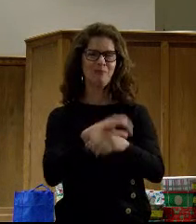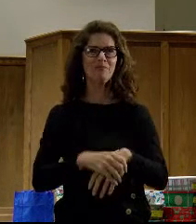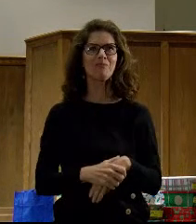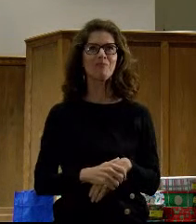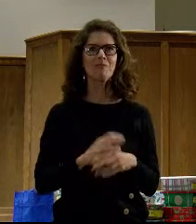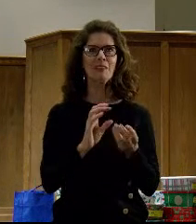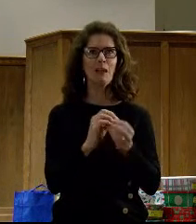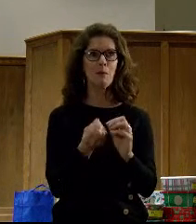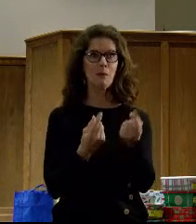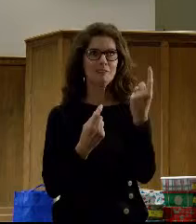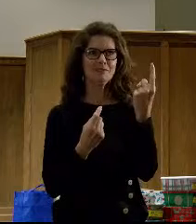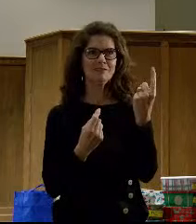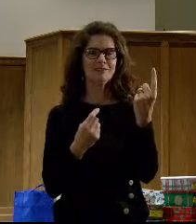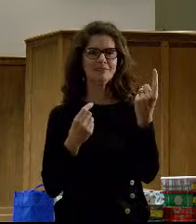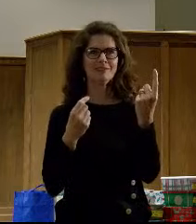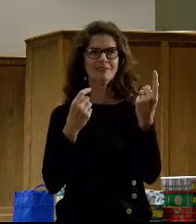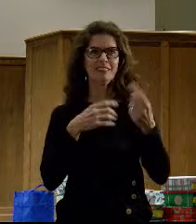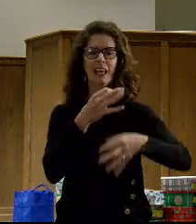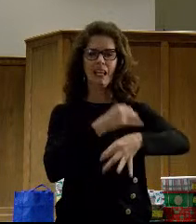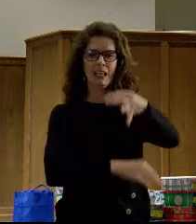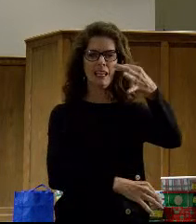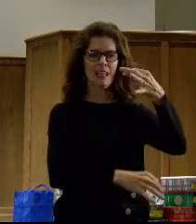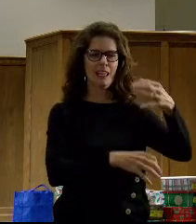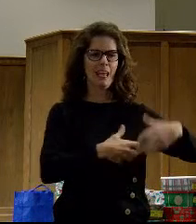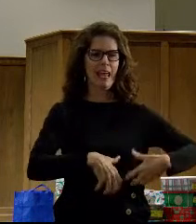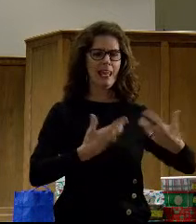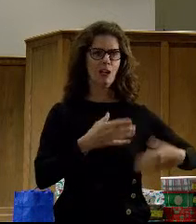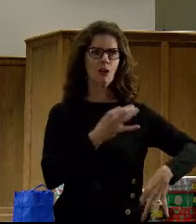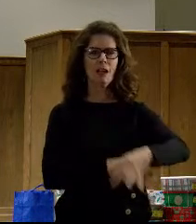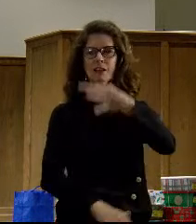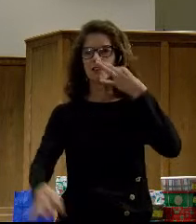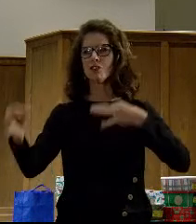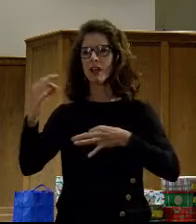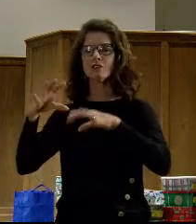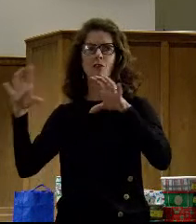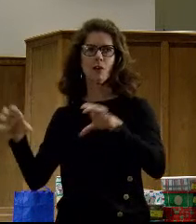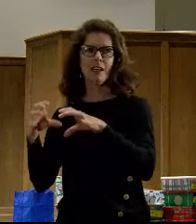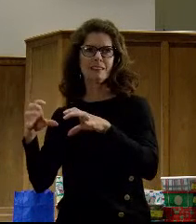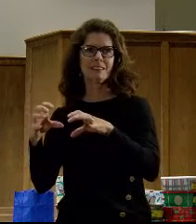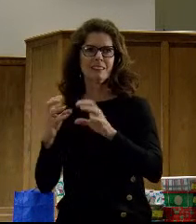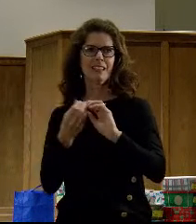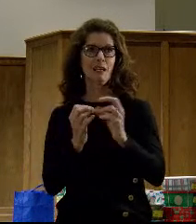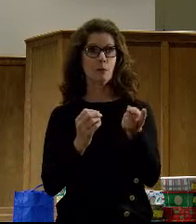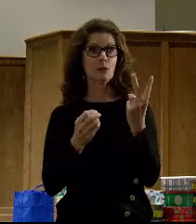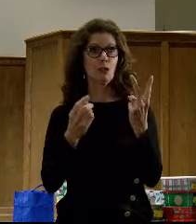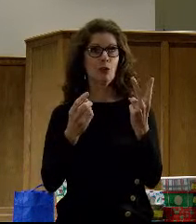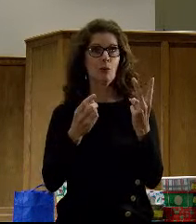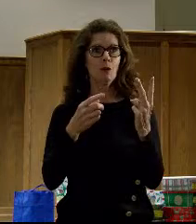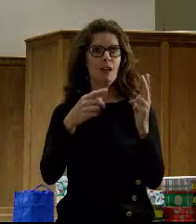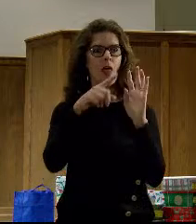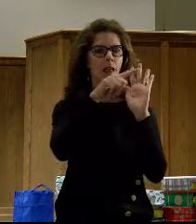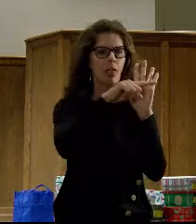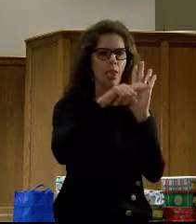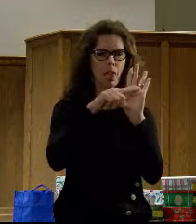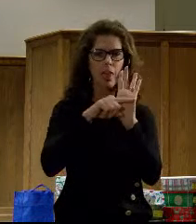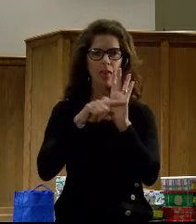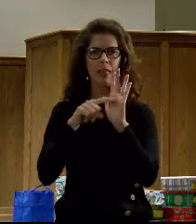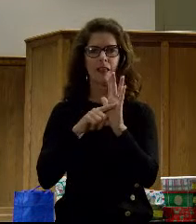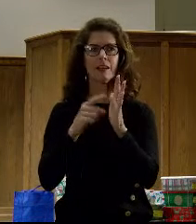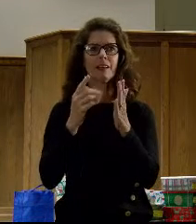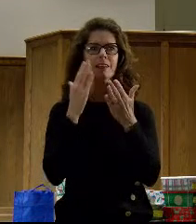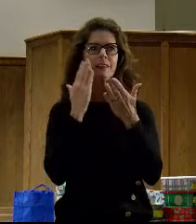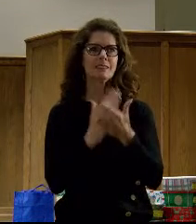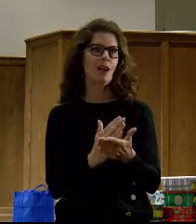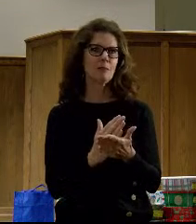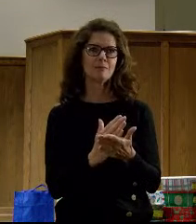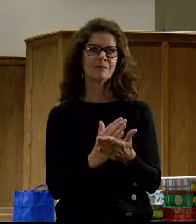number one, you want to exchange your anger for action. And then number two, you want to nix the negative narrative. And I'll end with this. I want you to go back to the cross, and I